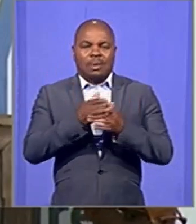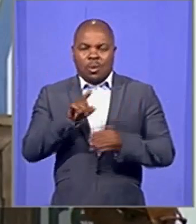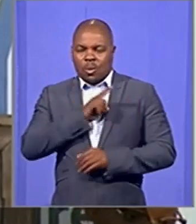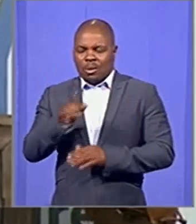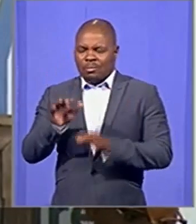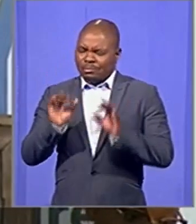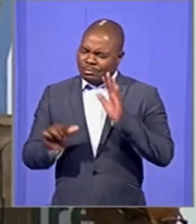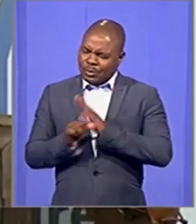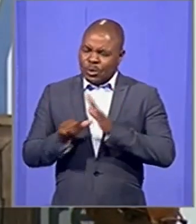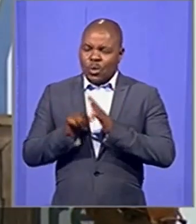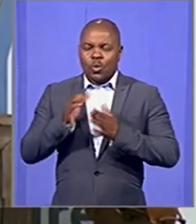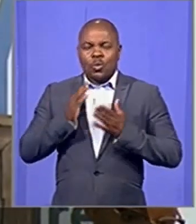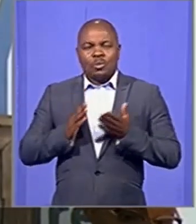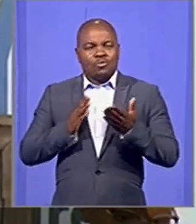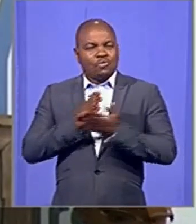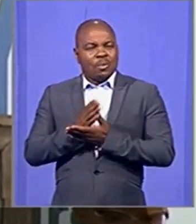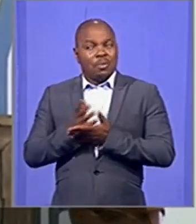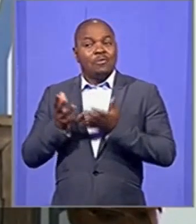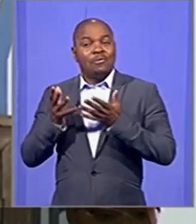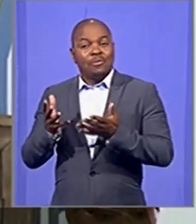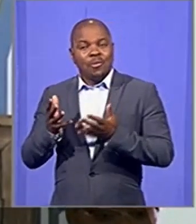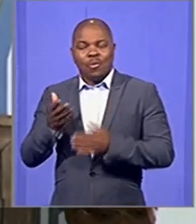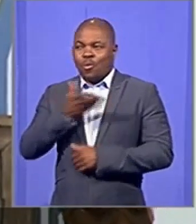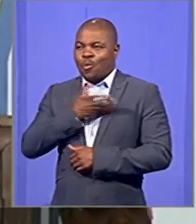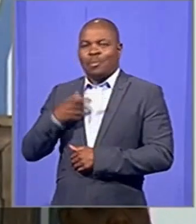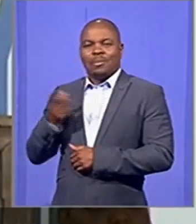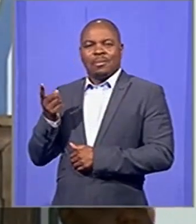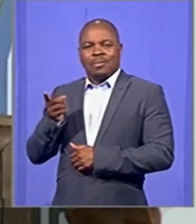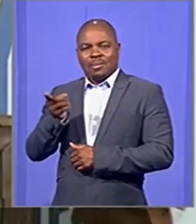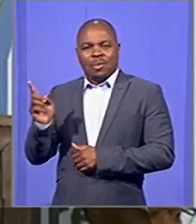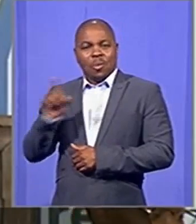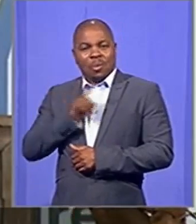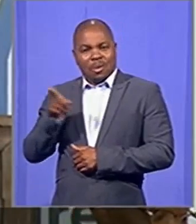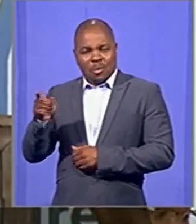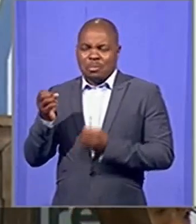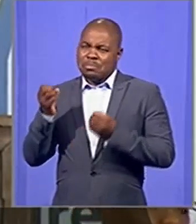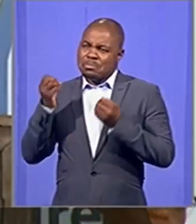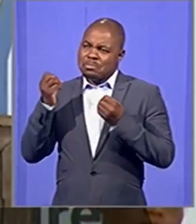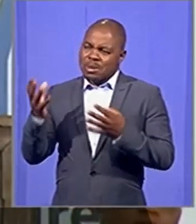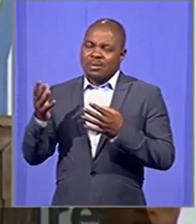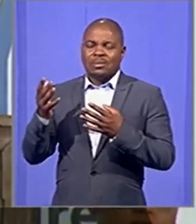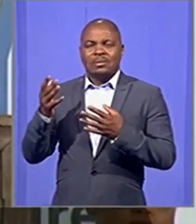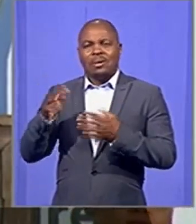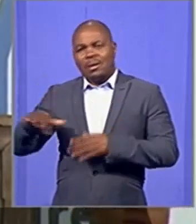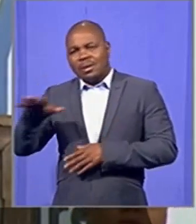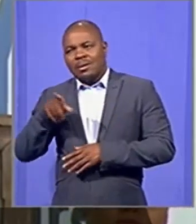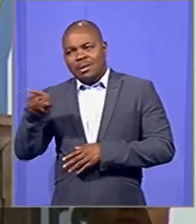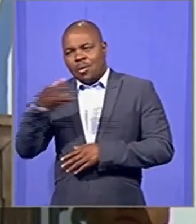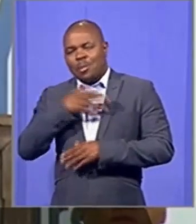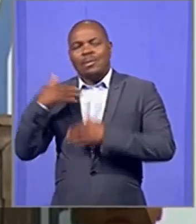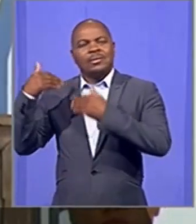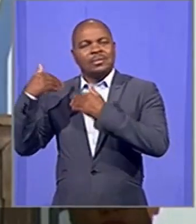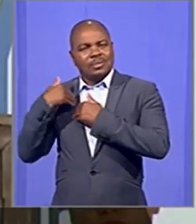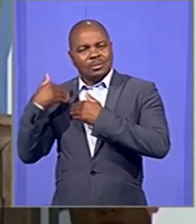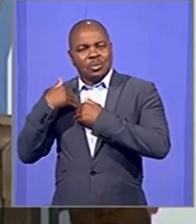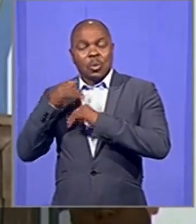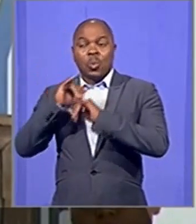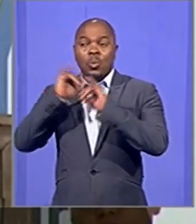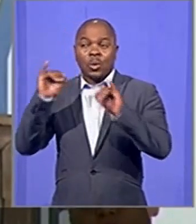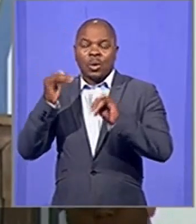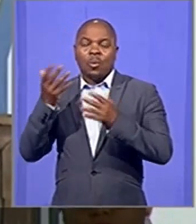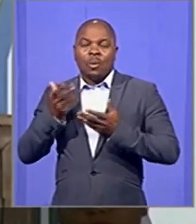right, especially for women who are mainly responsible in many of our areas, particularly in rural